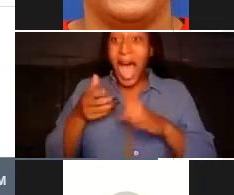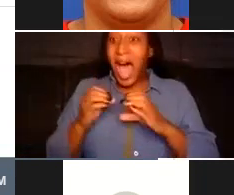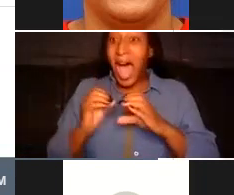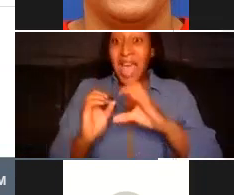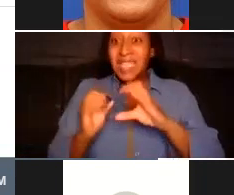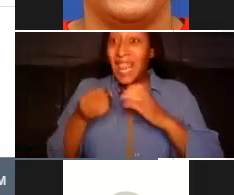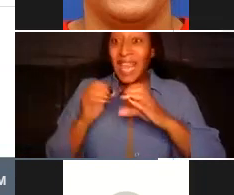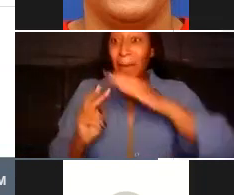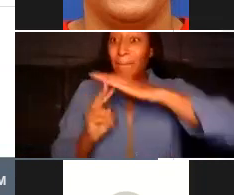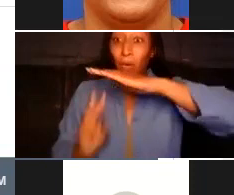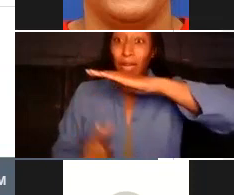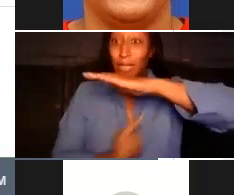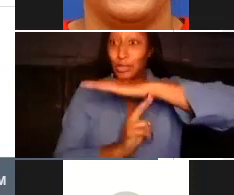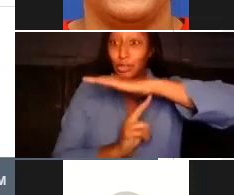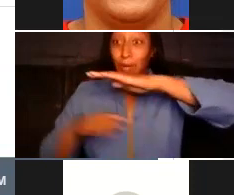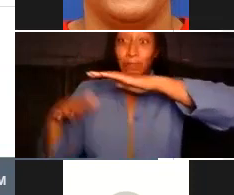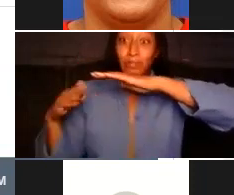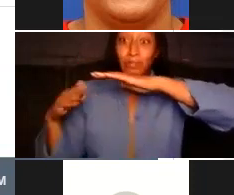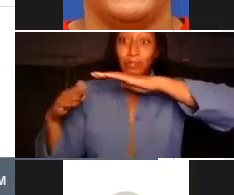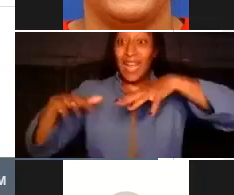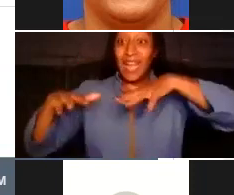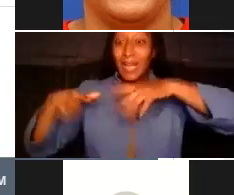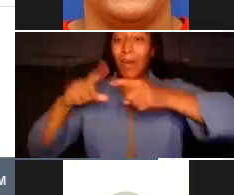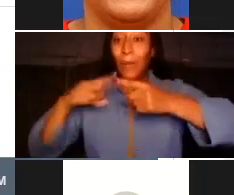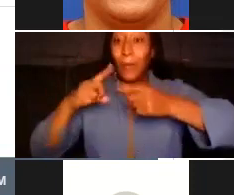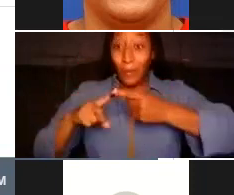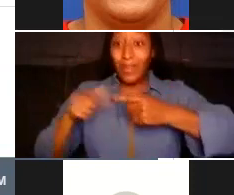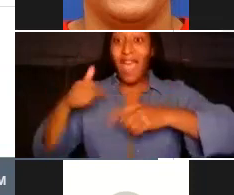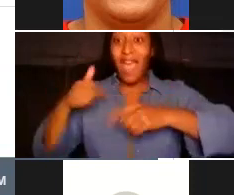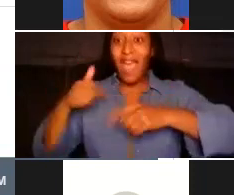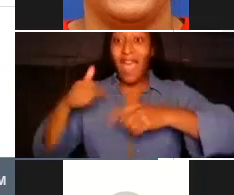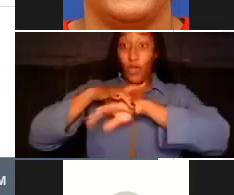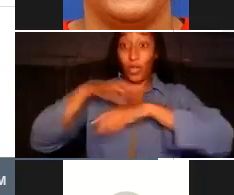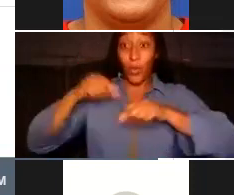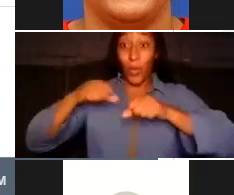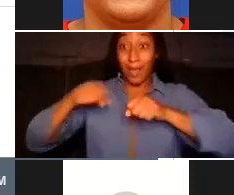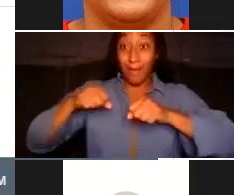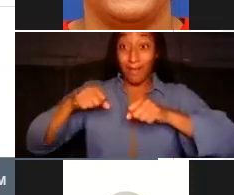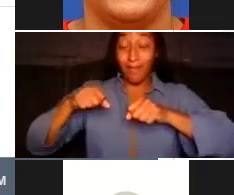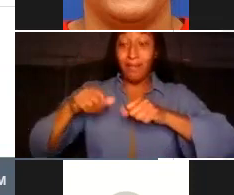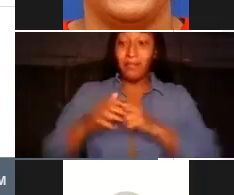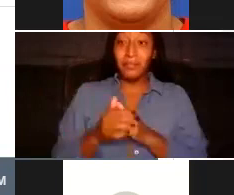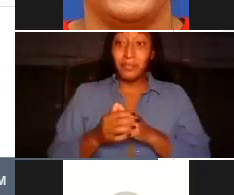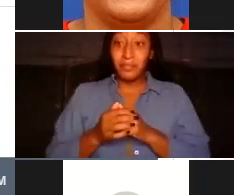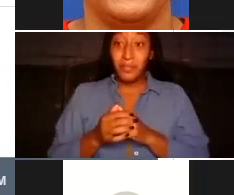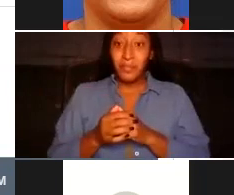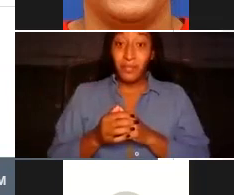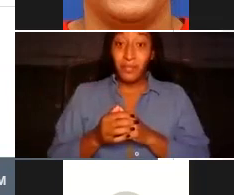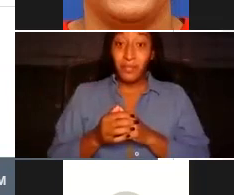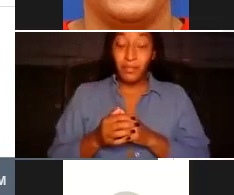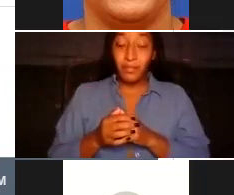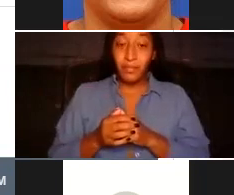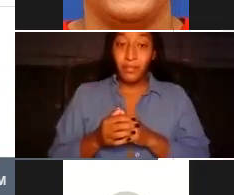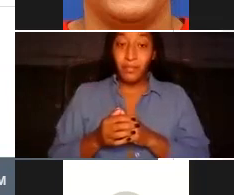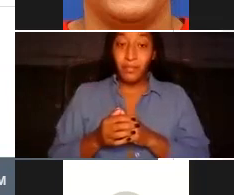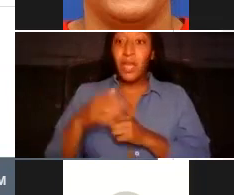Especially not when there's an earthquake. All right. That phenomena is also destructive when you see the opera singer